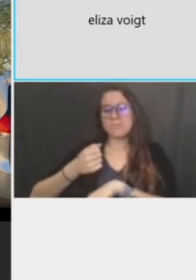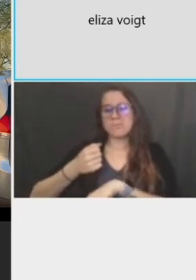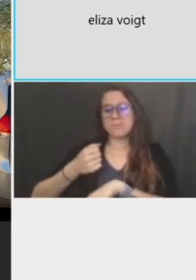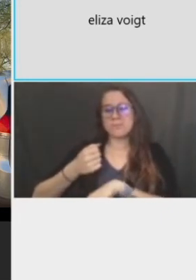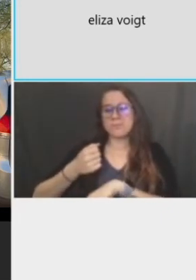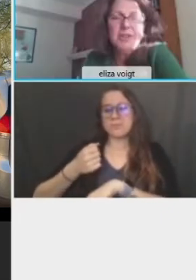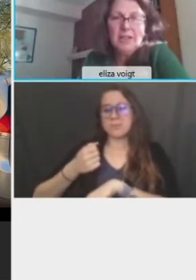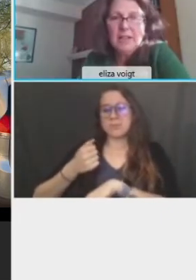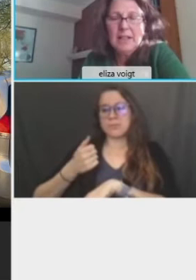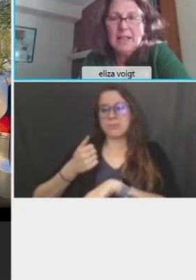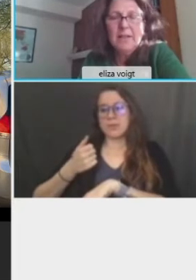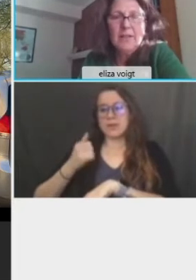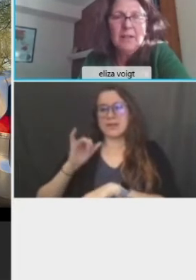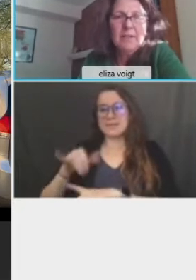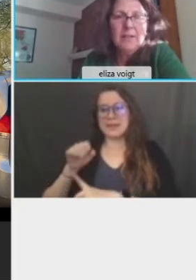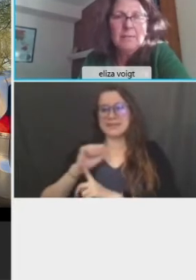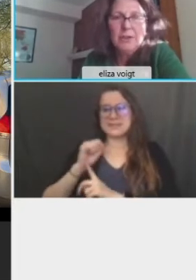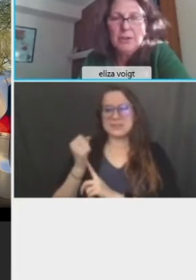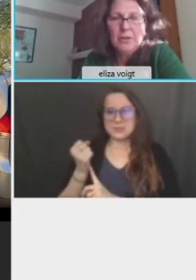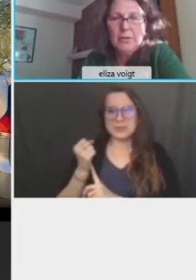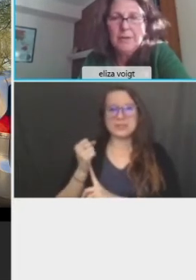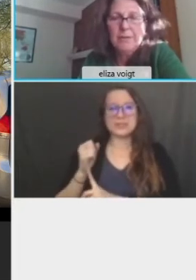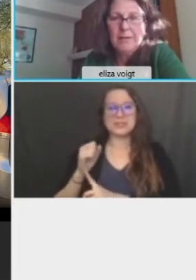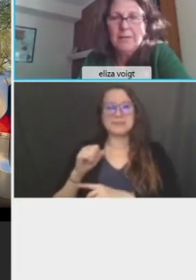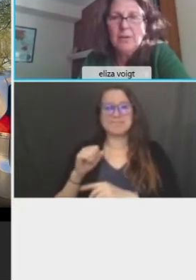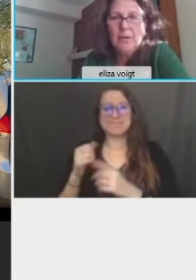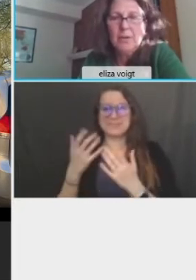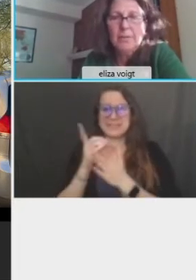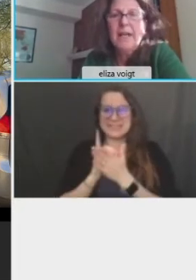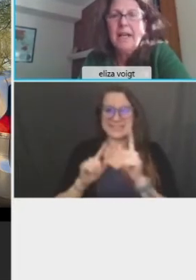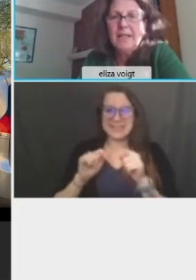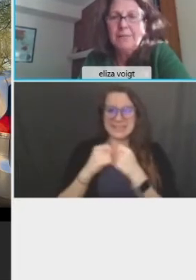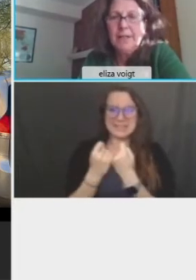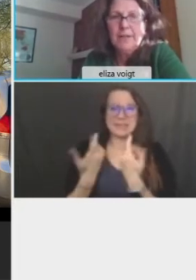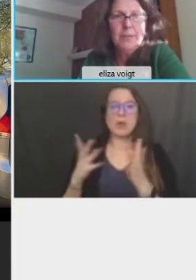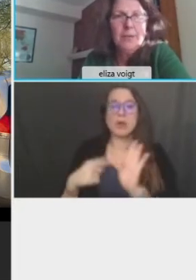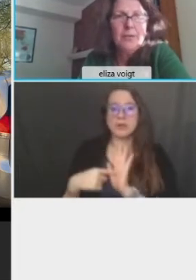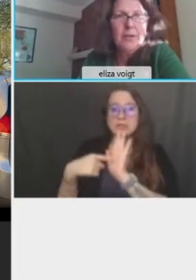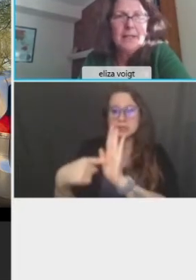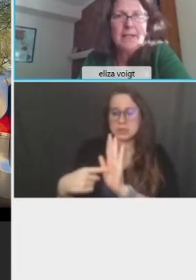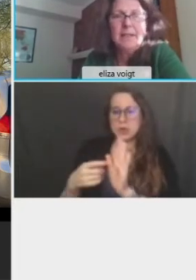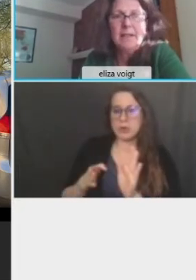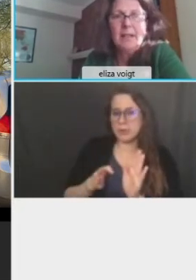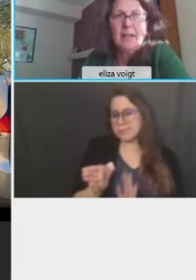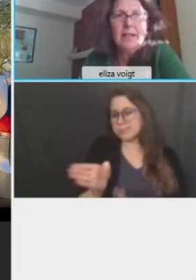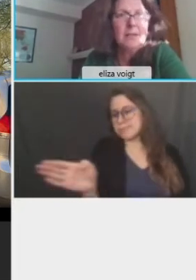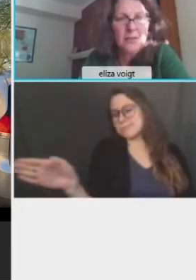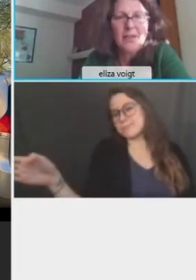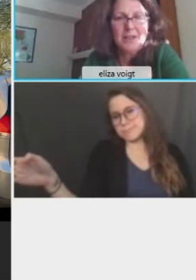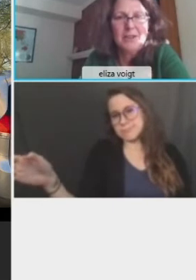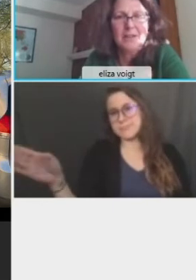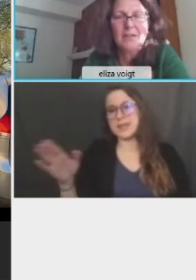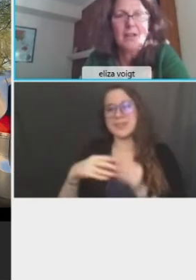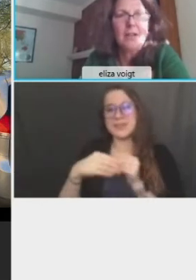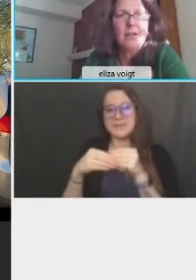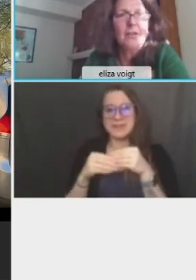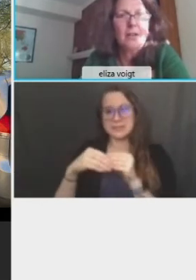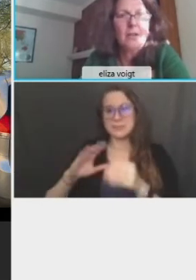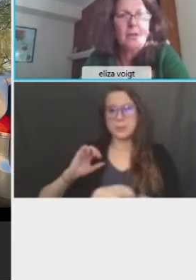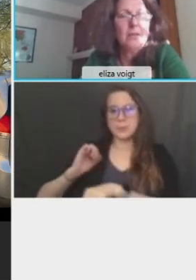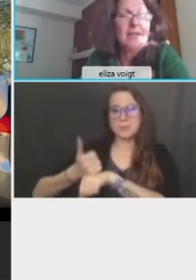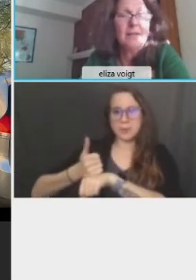they have the condition that the design team showed with the rounded curb, and the flexi posts are at the